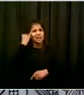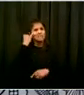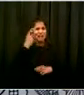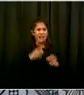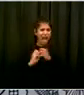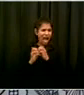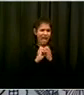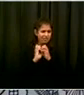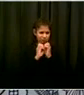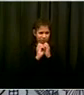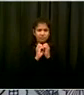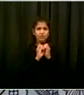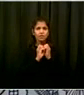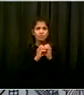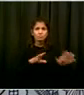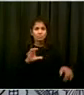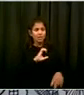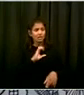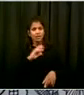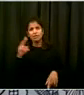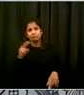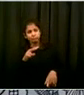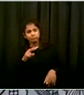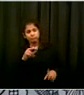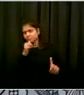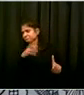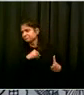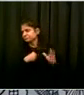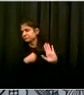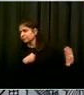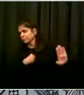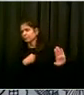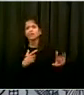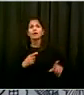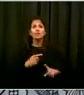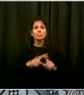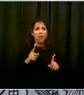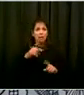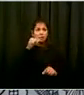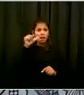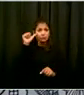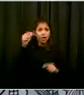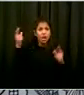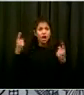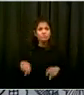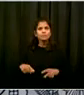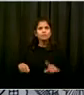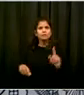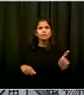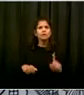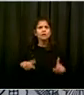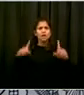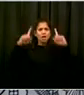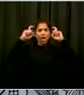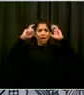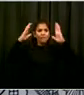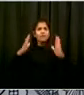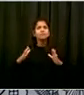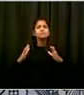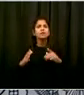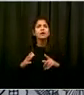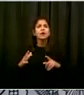night in which a photographer was said to have beaten unconscious by a crowd Are you aware of that specific